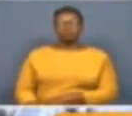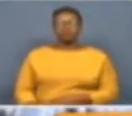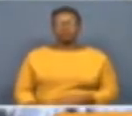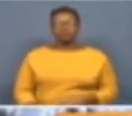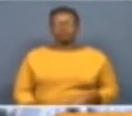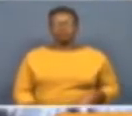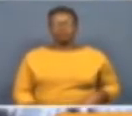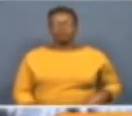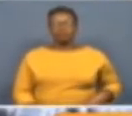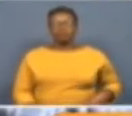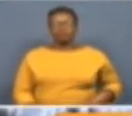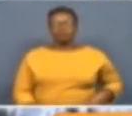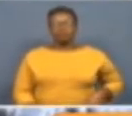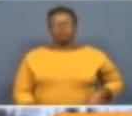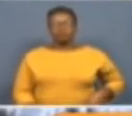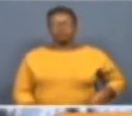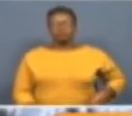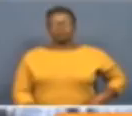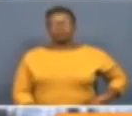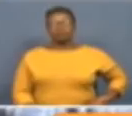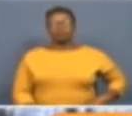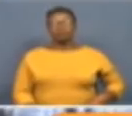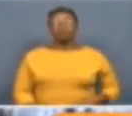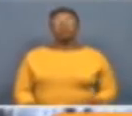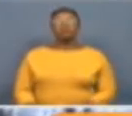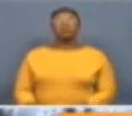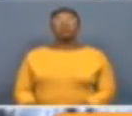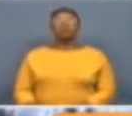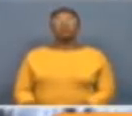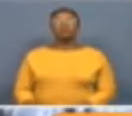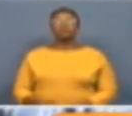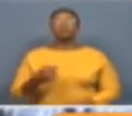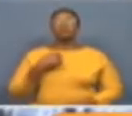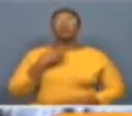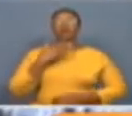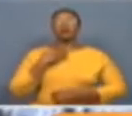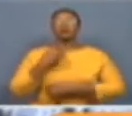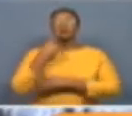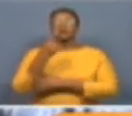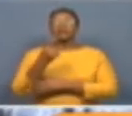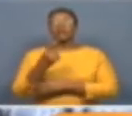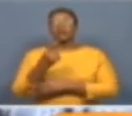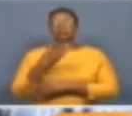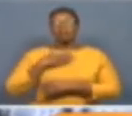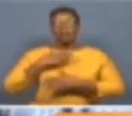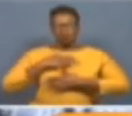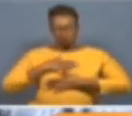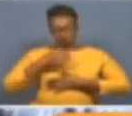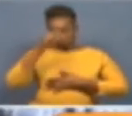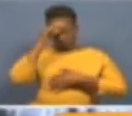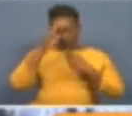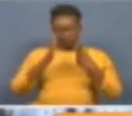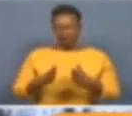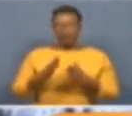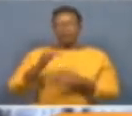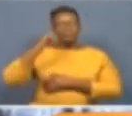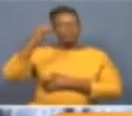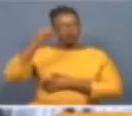What has happened is very unfortunate and mean to malign our honorable governor and is politically instigated. This is